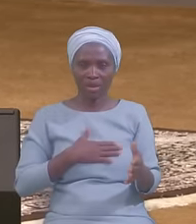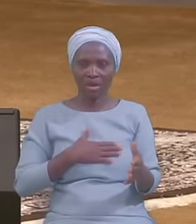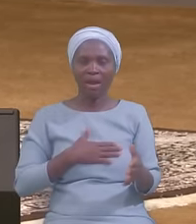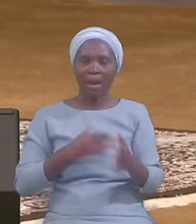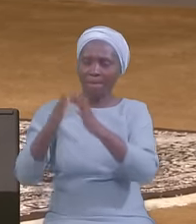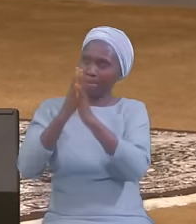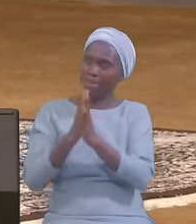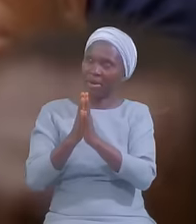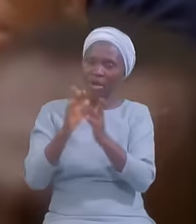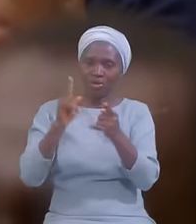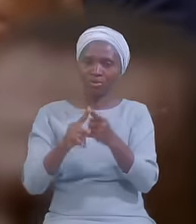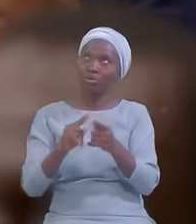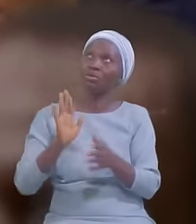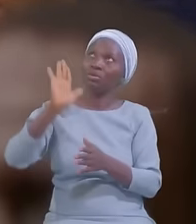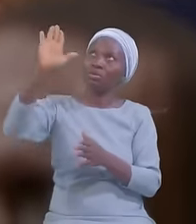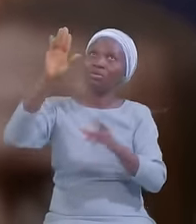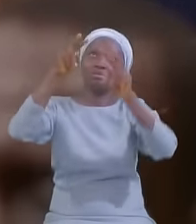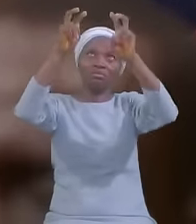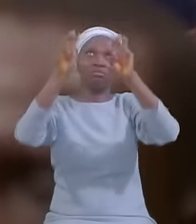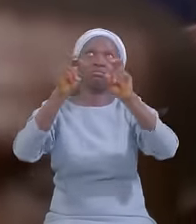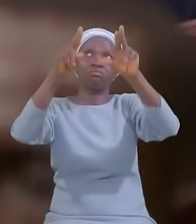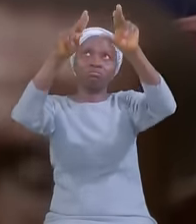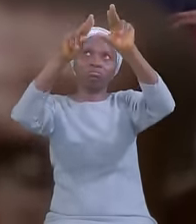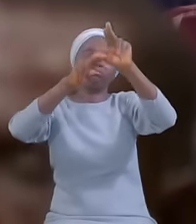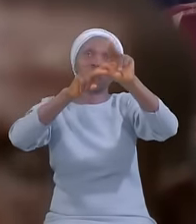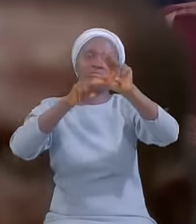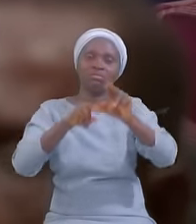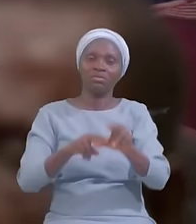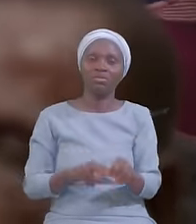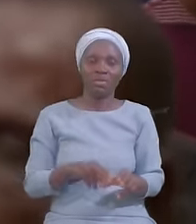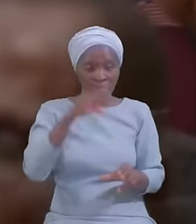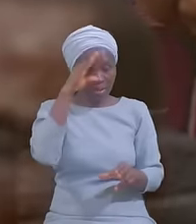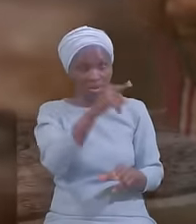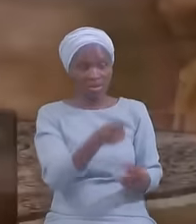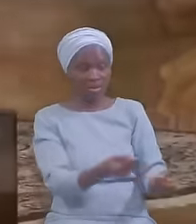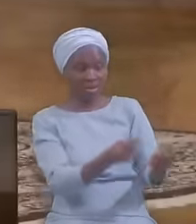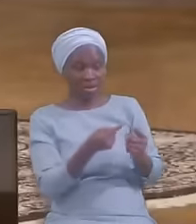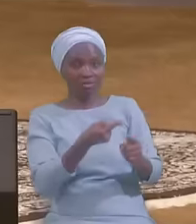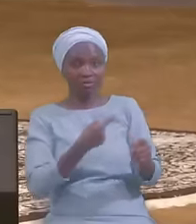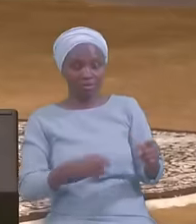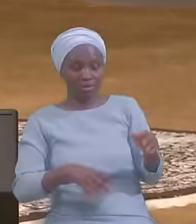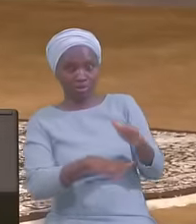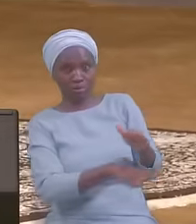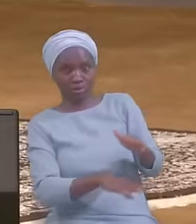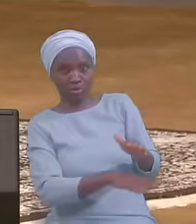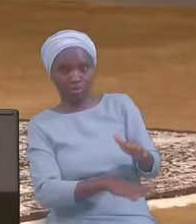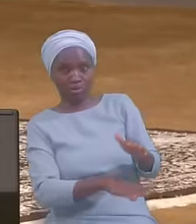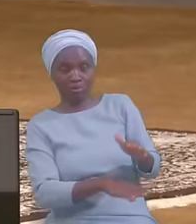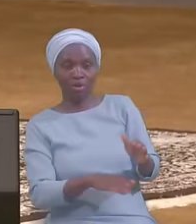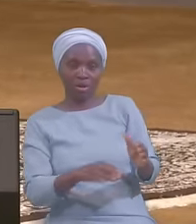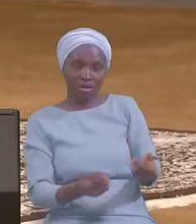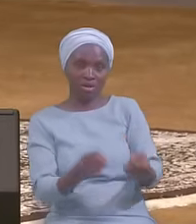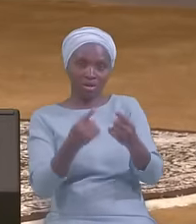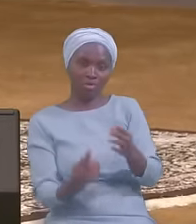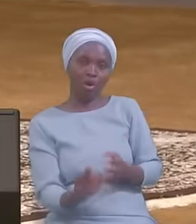prayer to his throne. He came from the bottom, he came to the top.